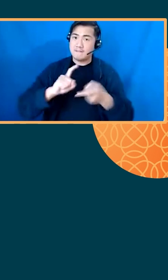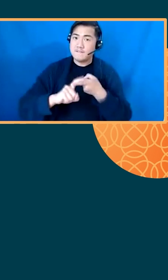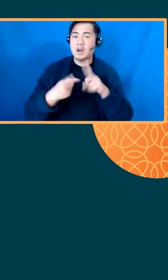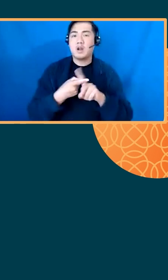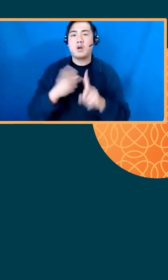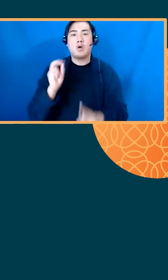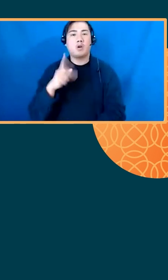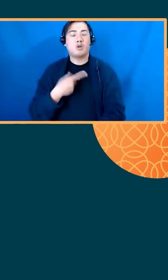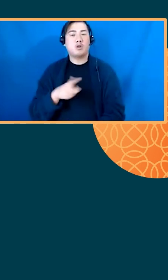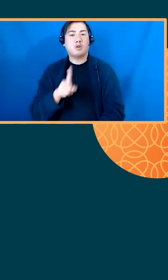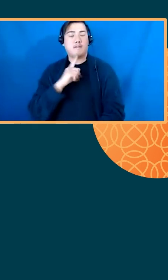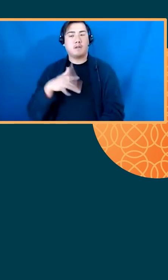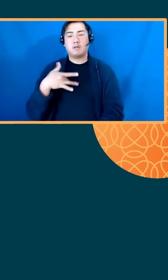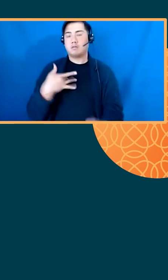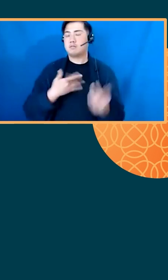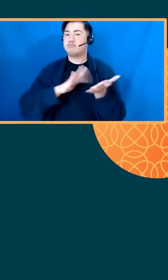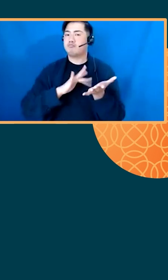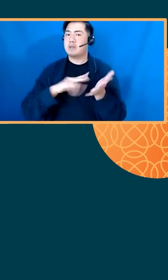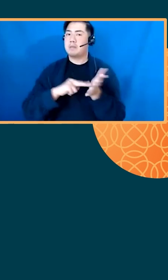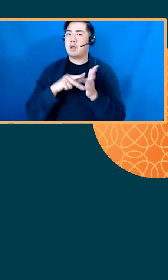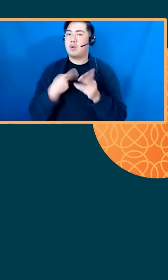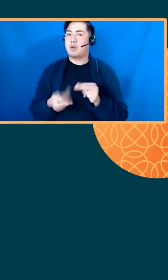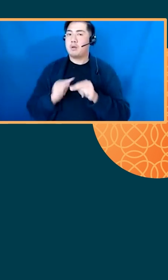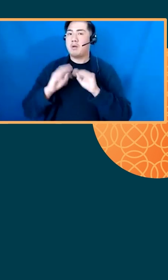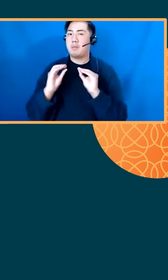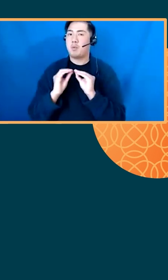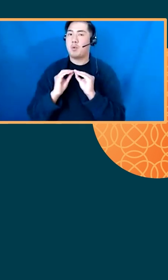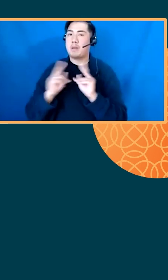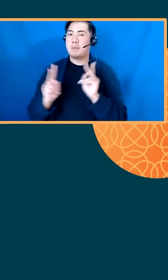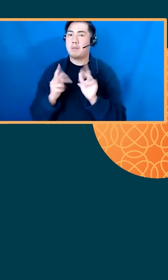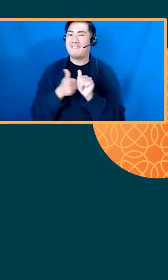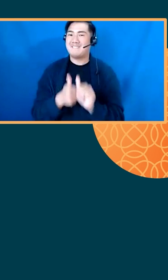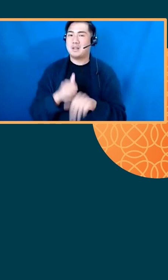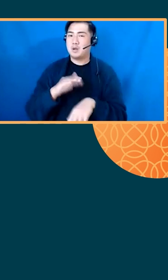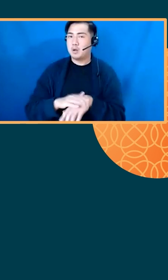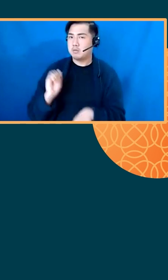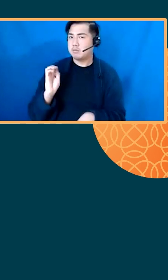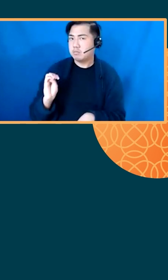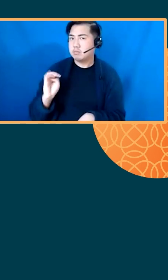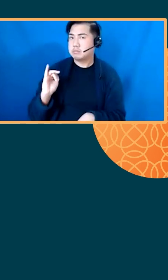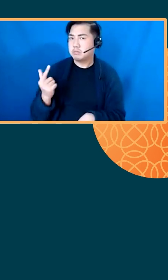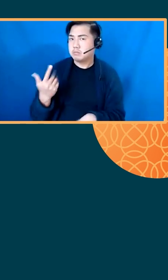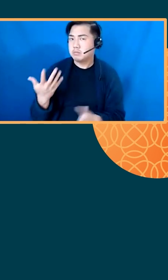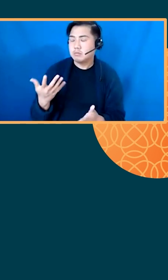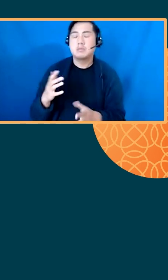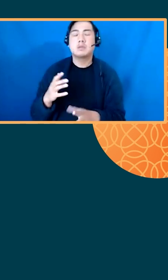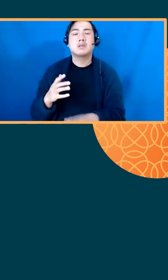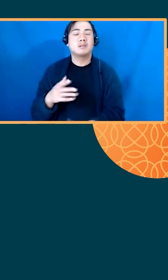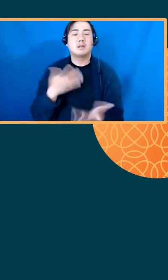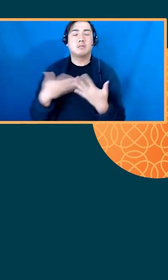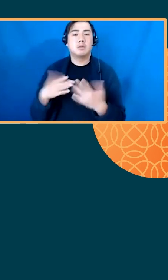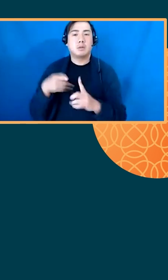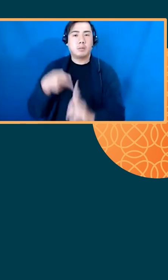or TikTok or what have you? And so, but I really do think that at the end of the day, like we need to have class